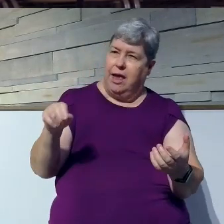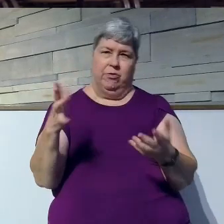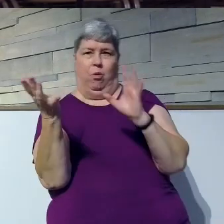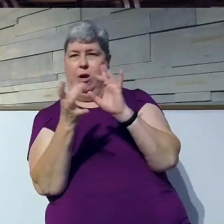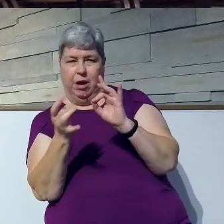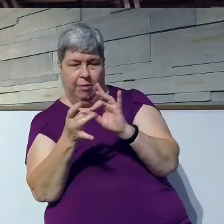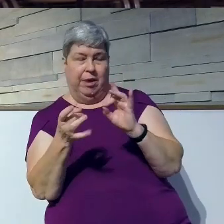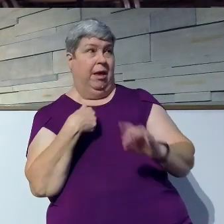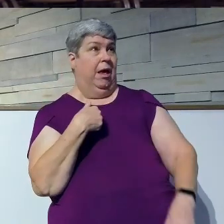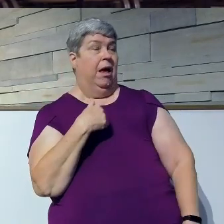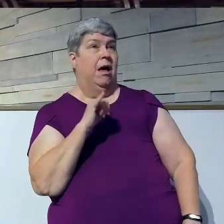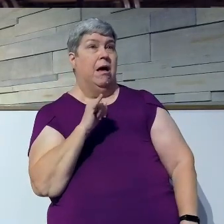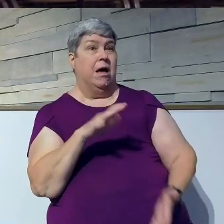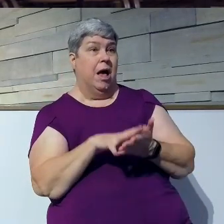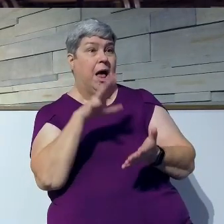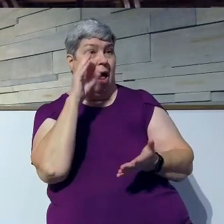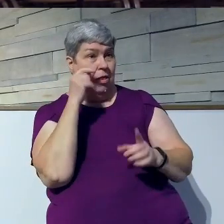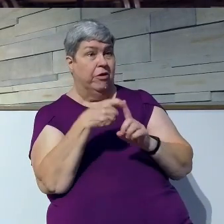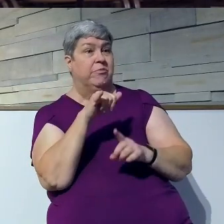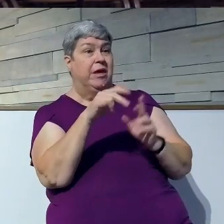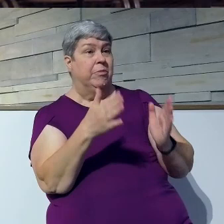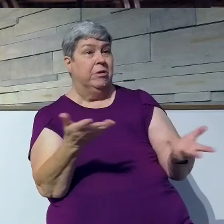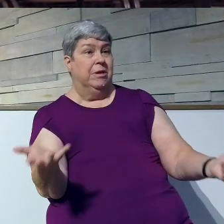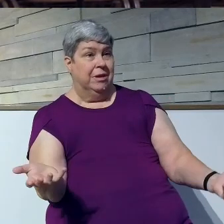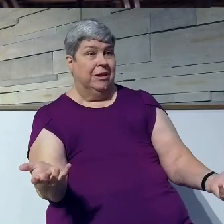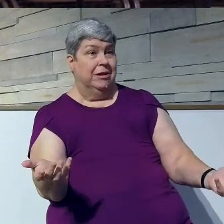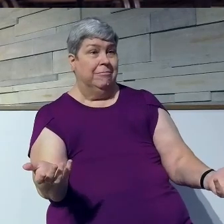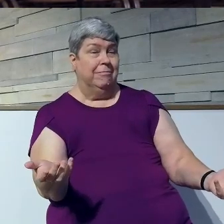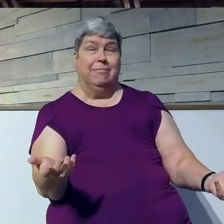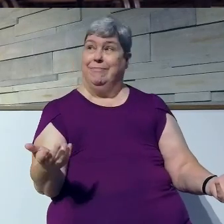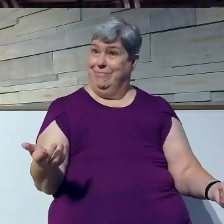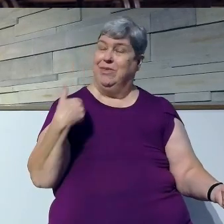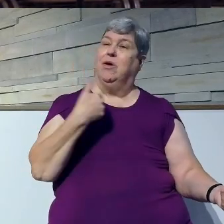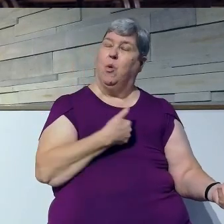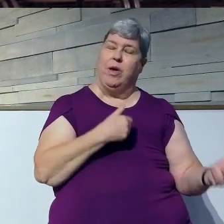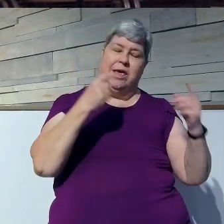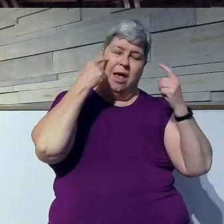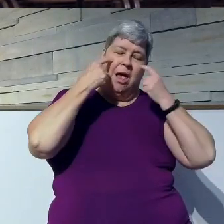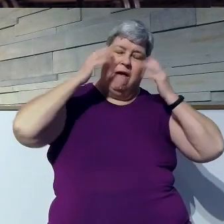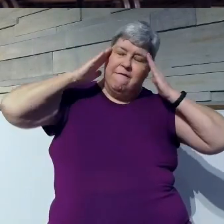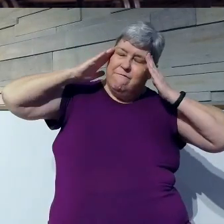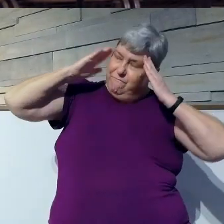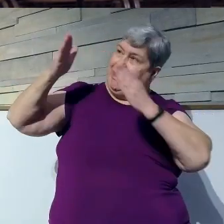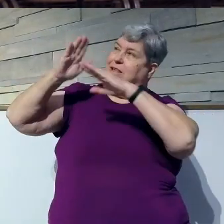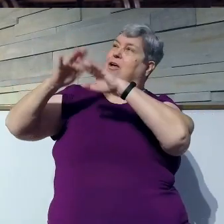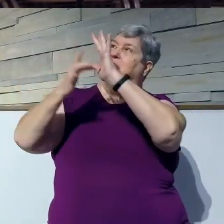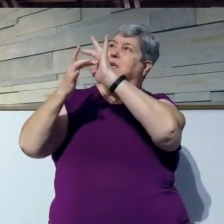makes a comment, and I learn from that. Folks, we fix our eyes on Jesus